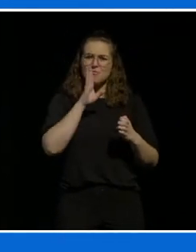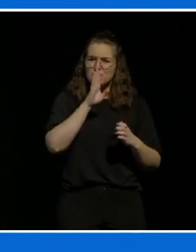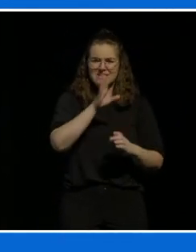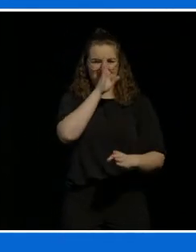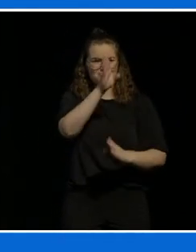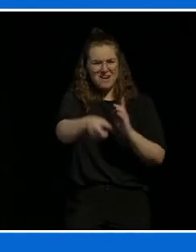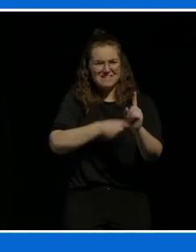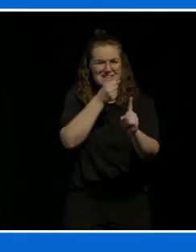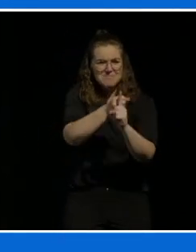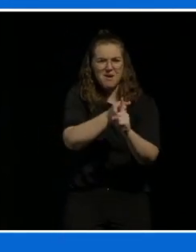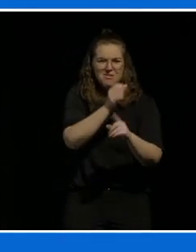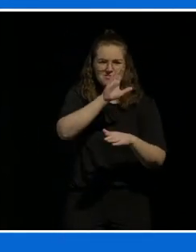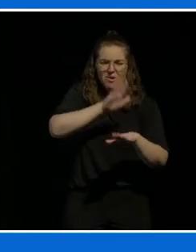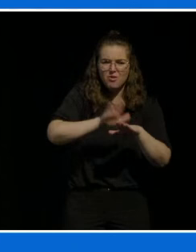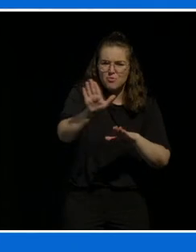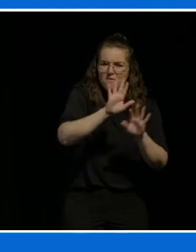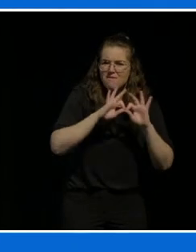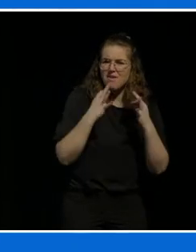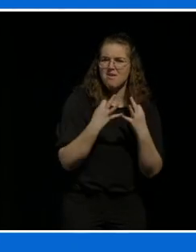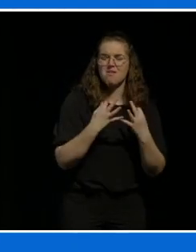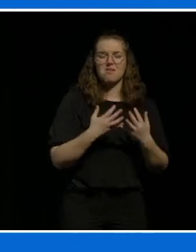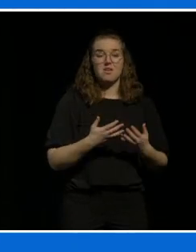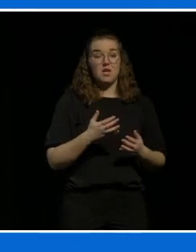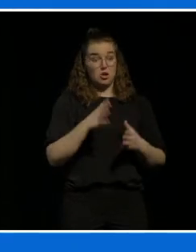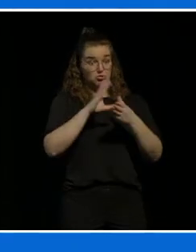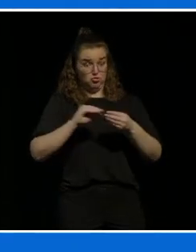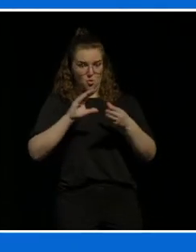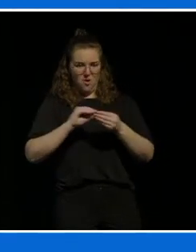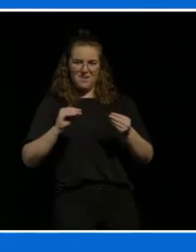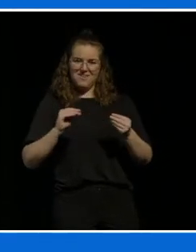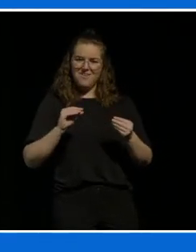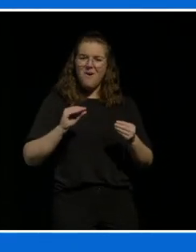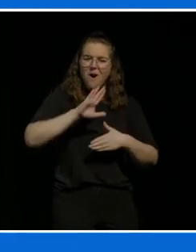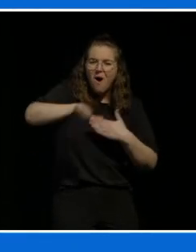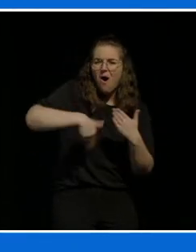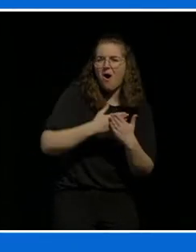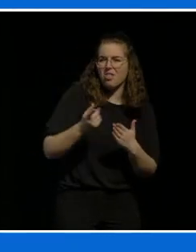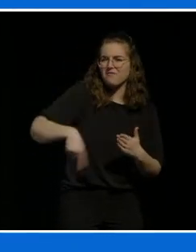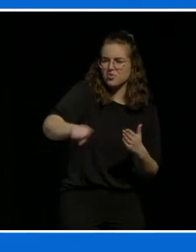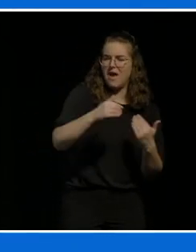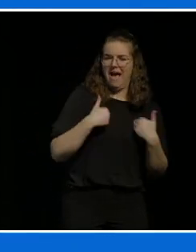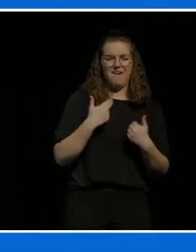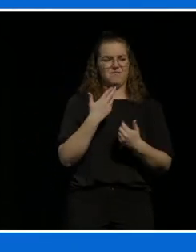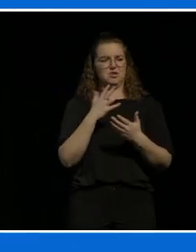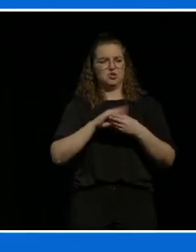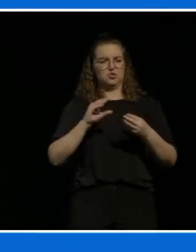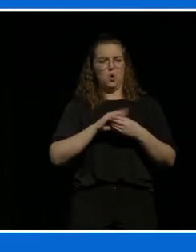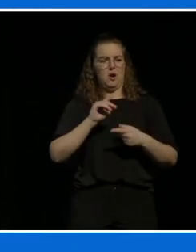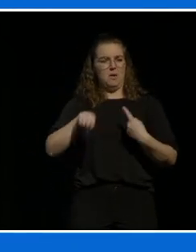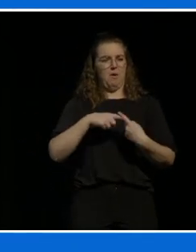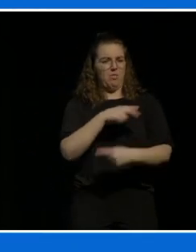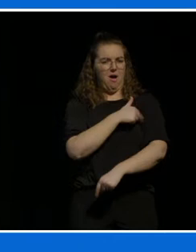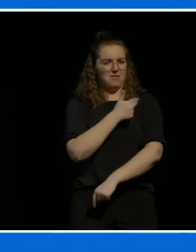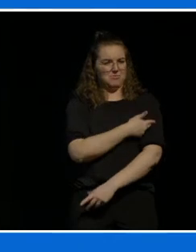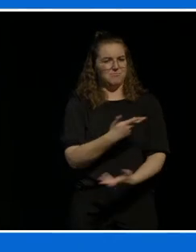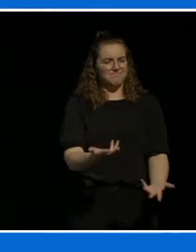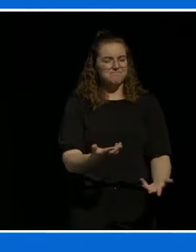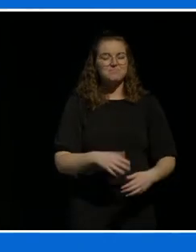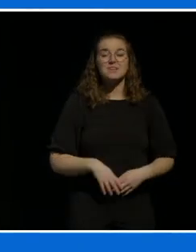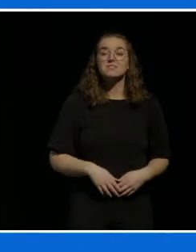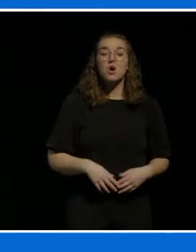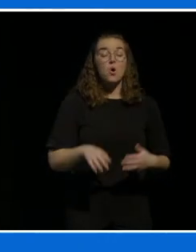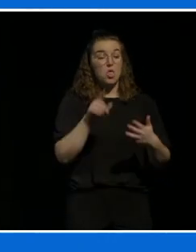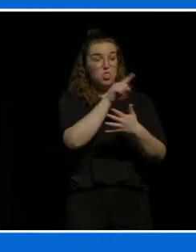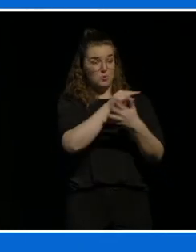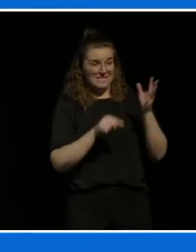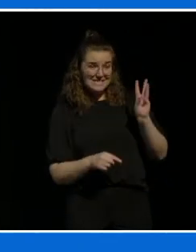and our loved ones. And it's a story because we all have that story that will impact us when we go to the hospital. So I think remembering those six different things, check out the book, it's